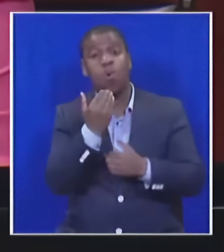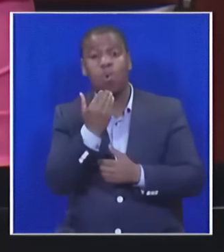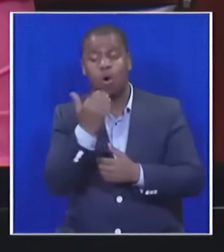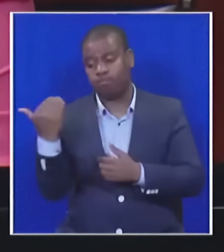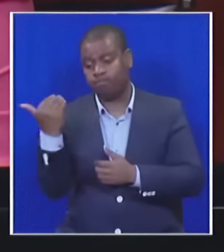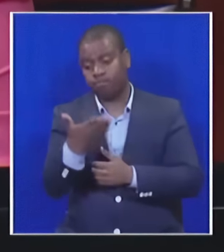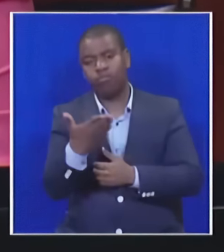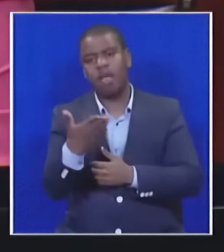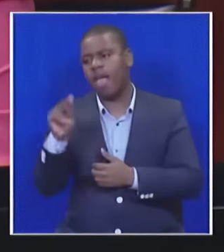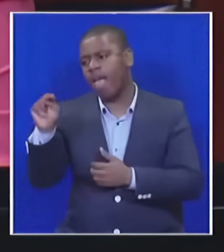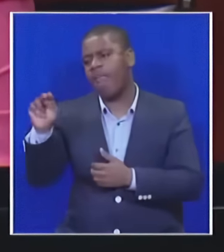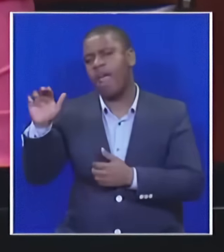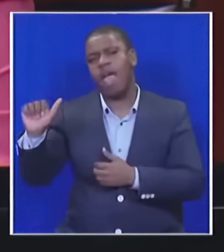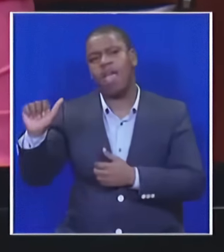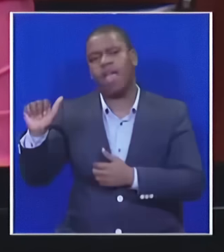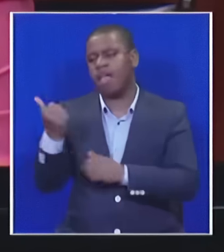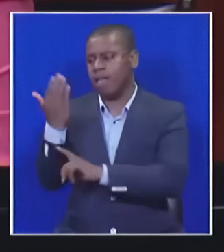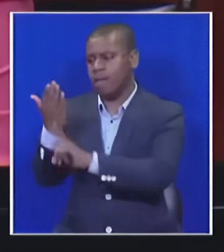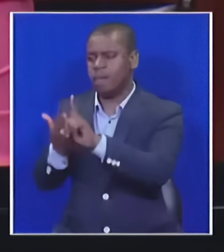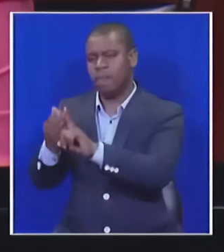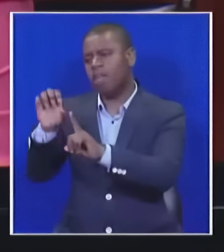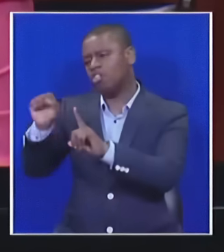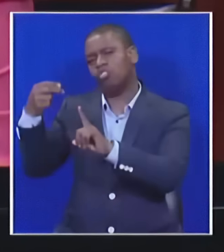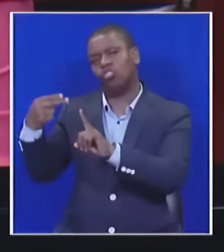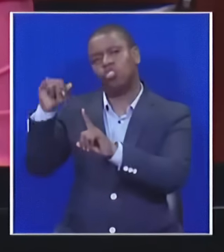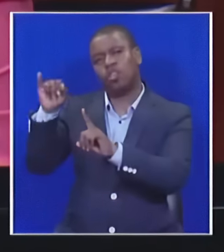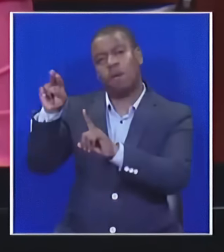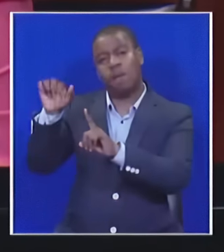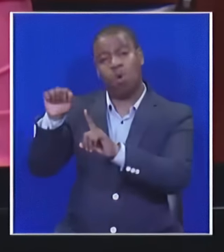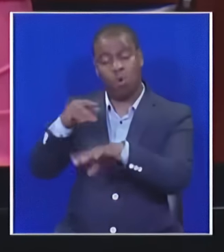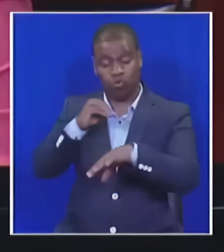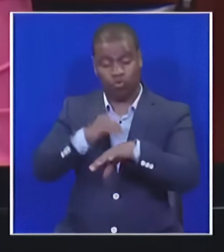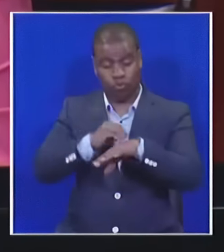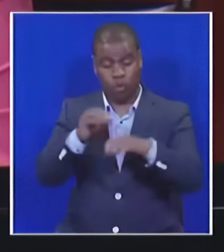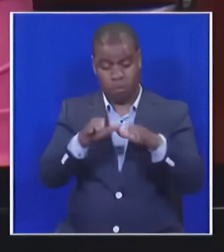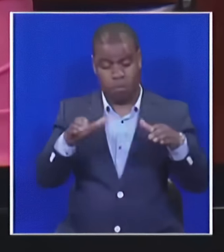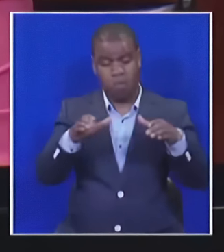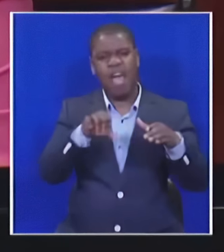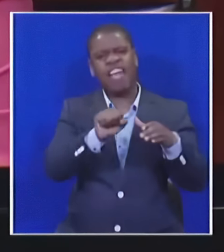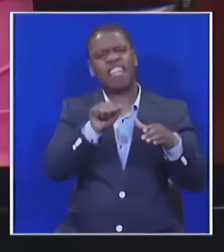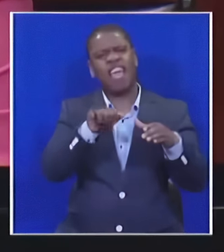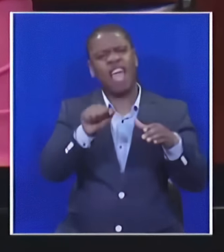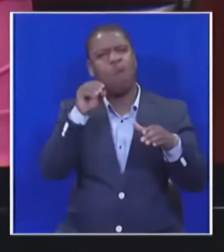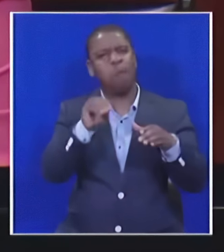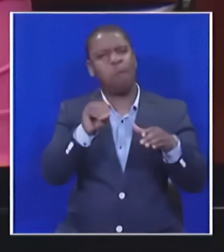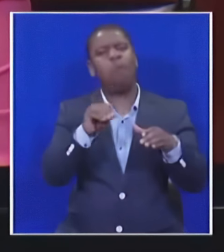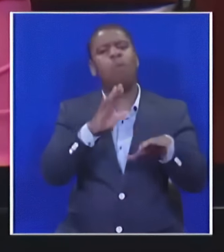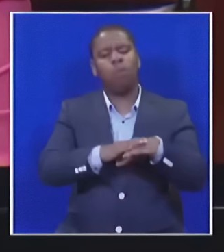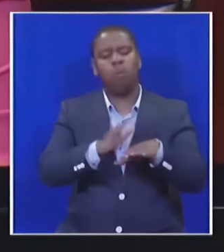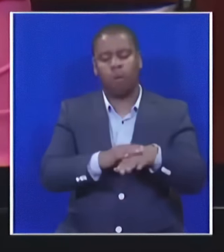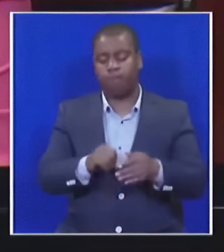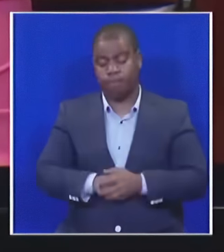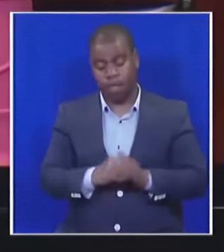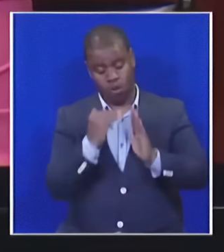N.S. Shibambo on the challenges facing South African Airways. According to Rule